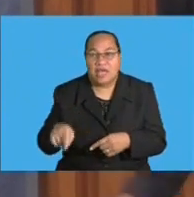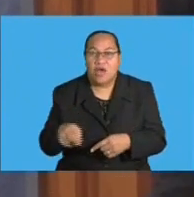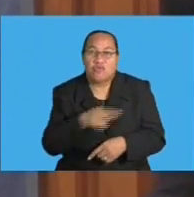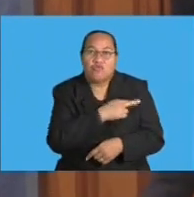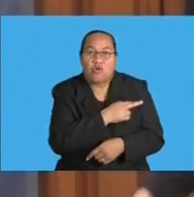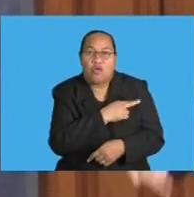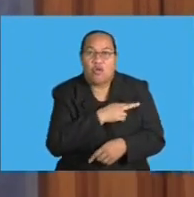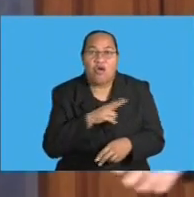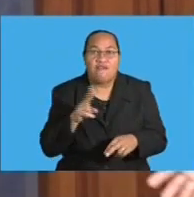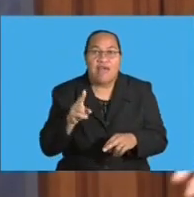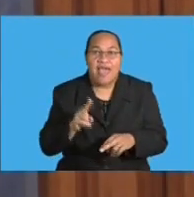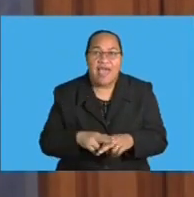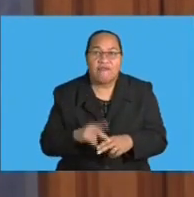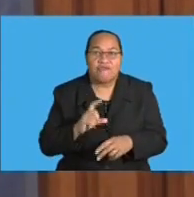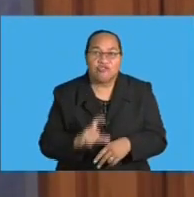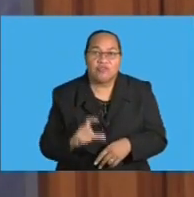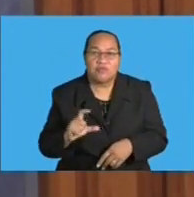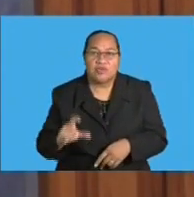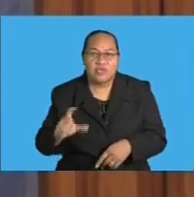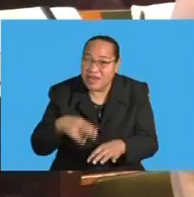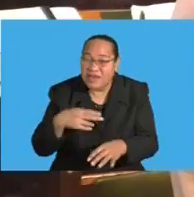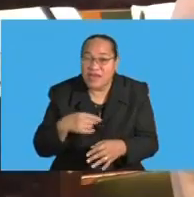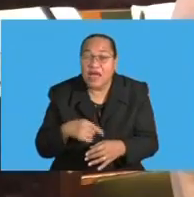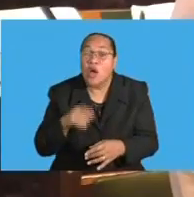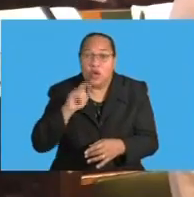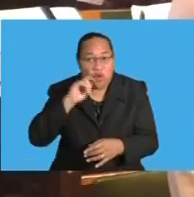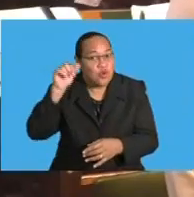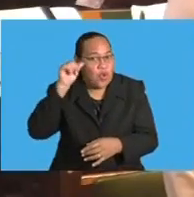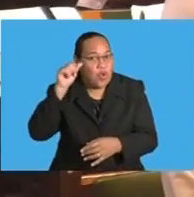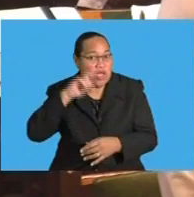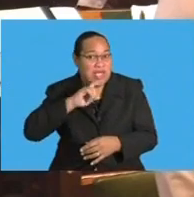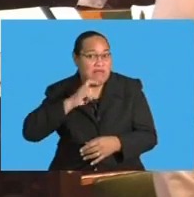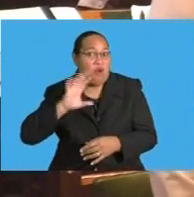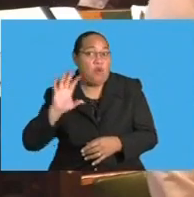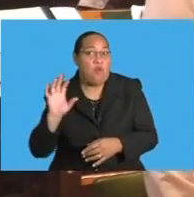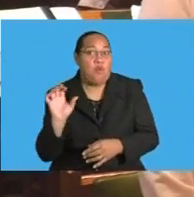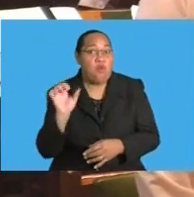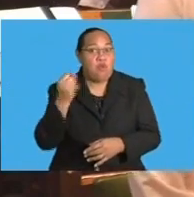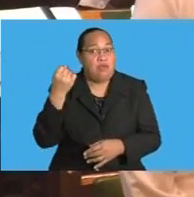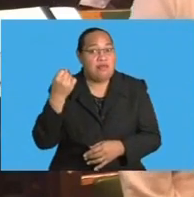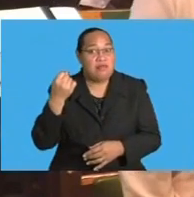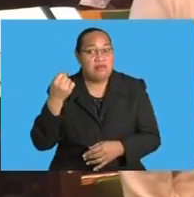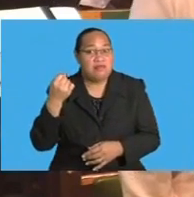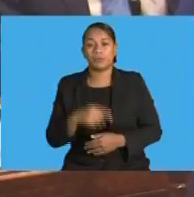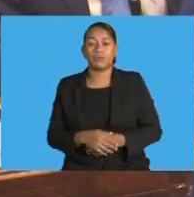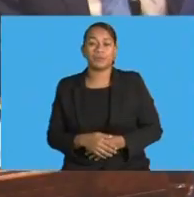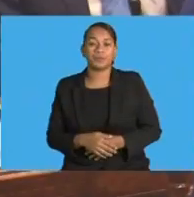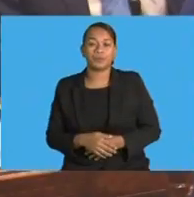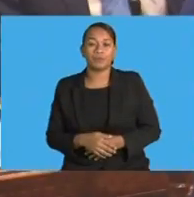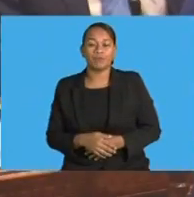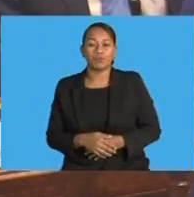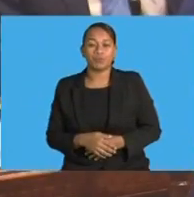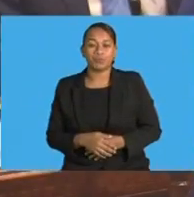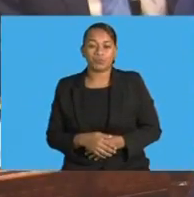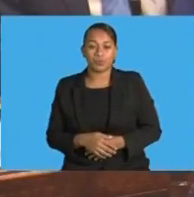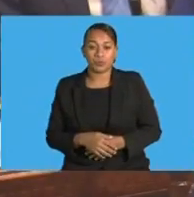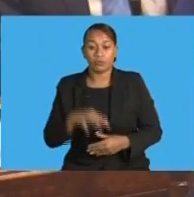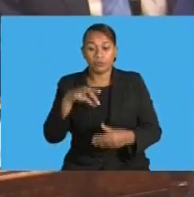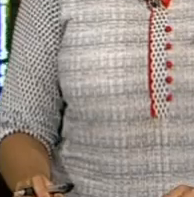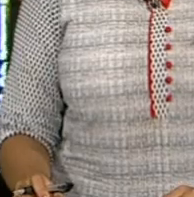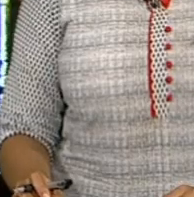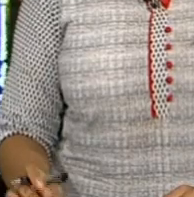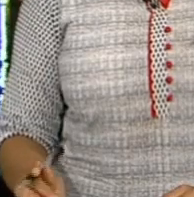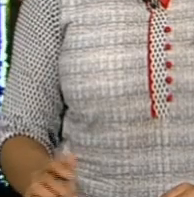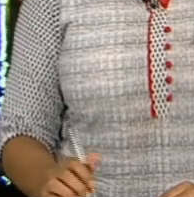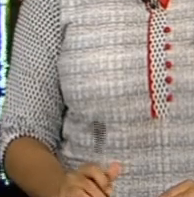women MPs of SODELPA and the National Federation Party to stand up for the women of Fiji. Ali Kimbia, FBC News.